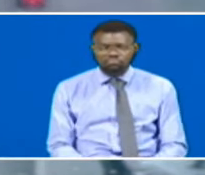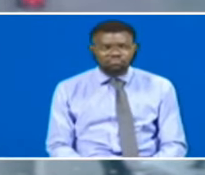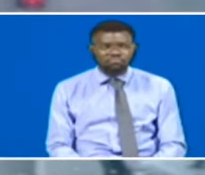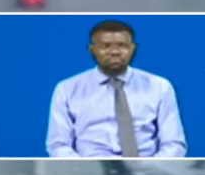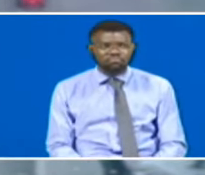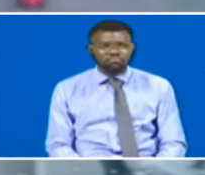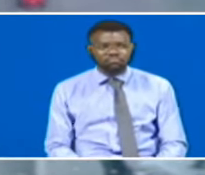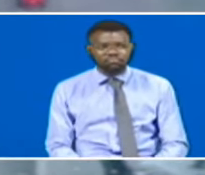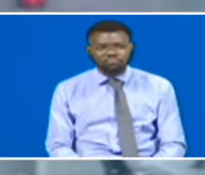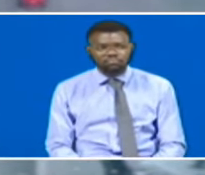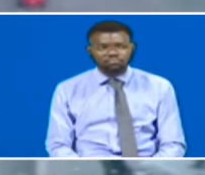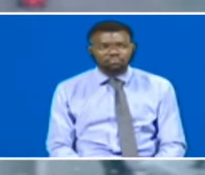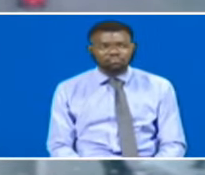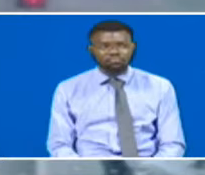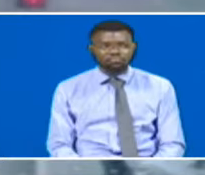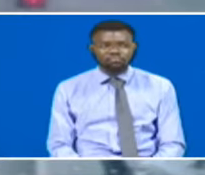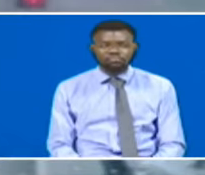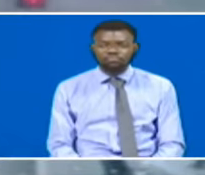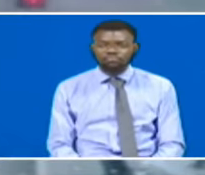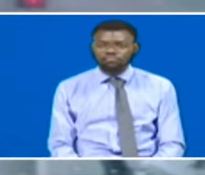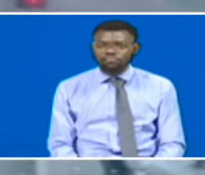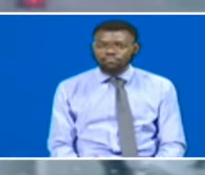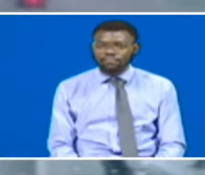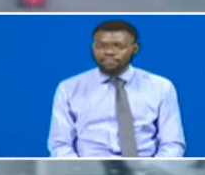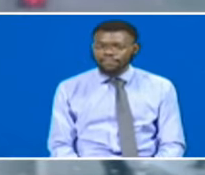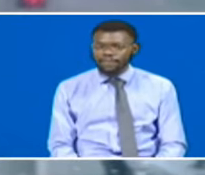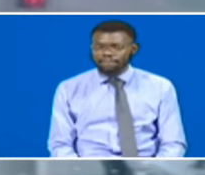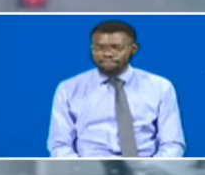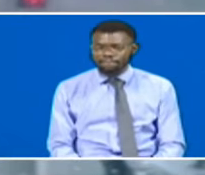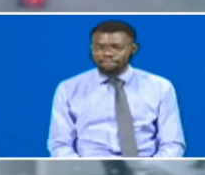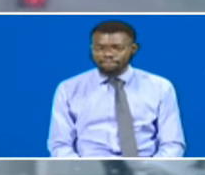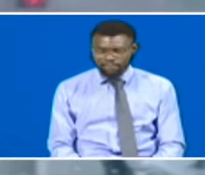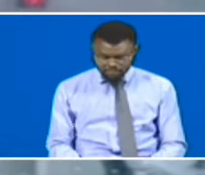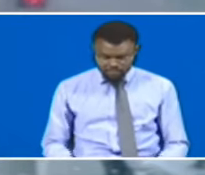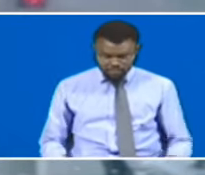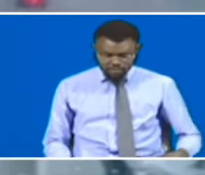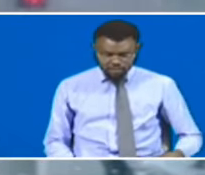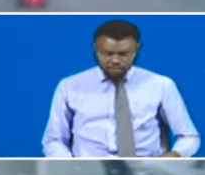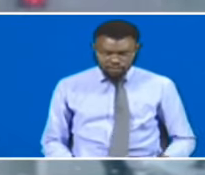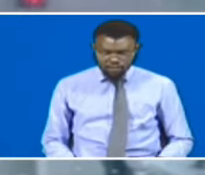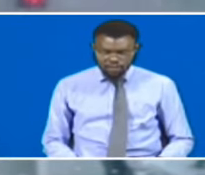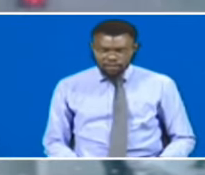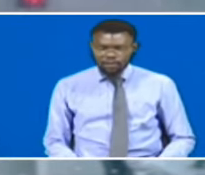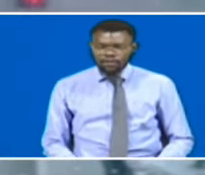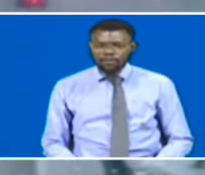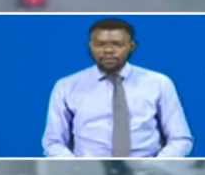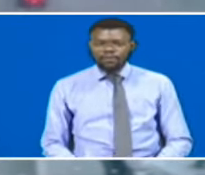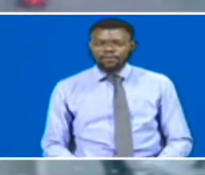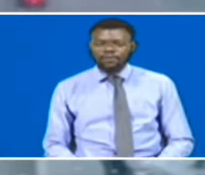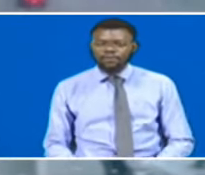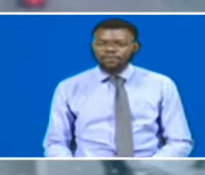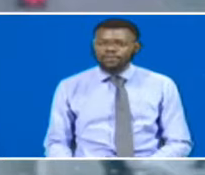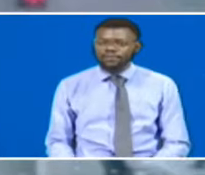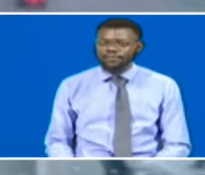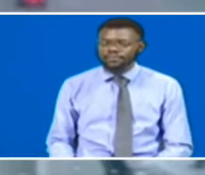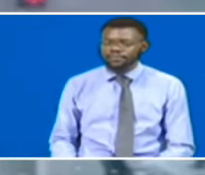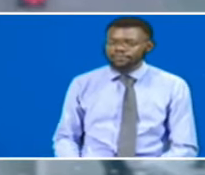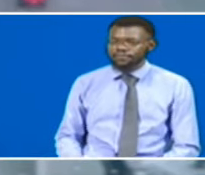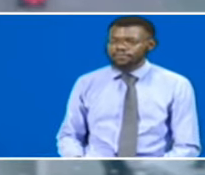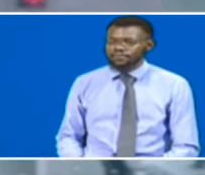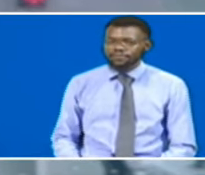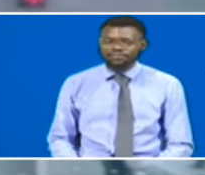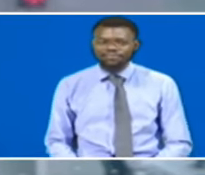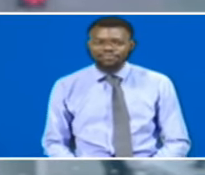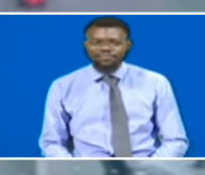the ACCEL Africa project by the International Labor Organization aimed at eradicating child labor. The five-year